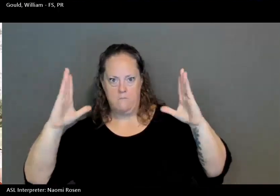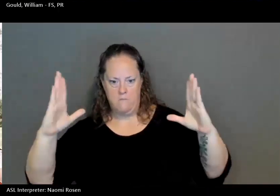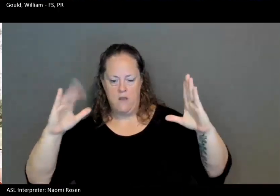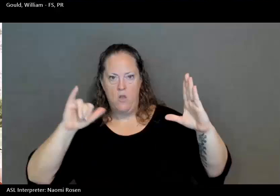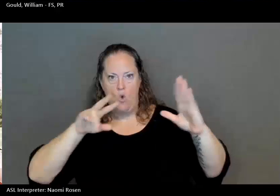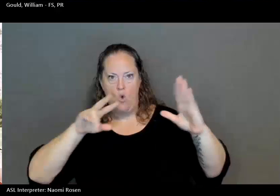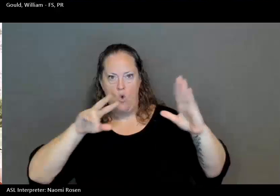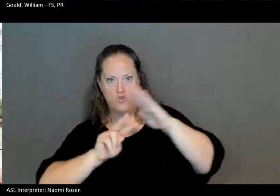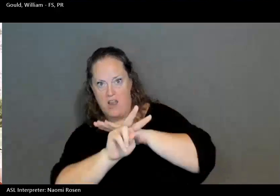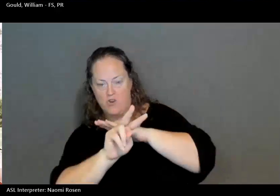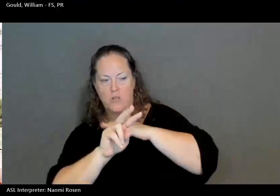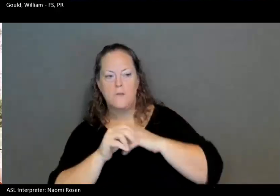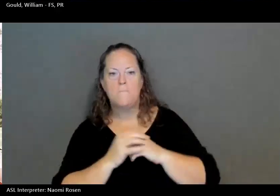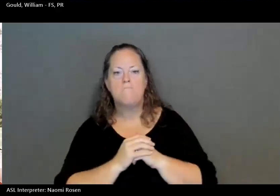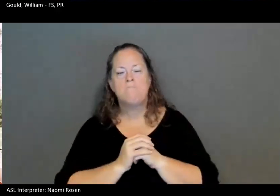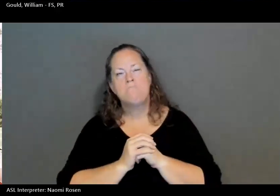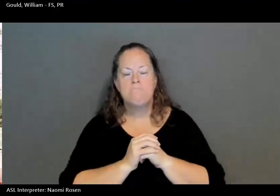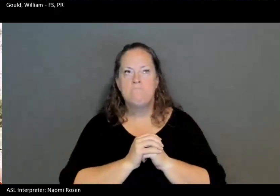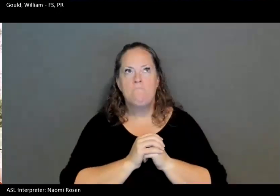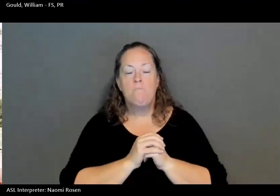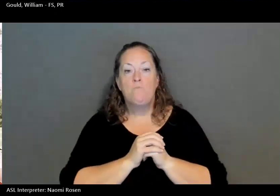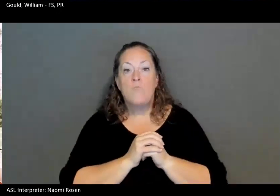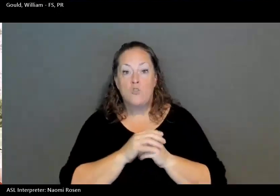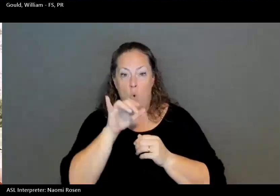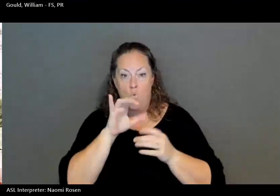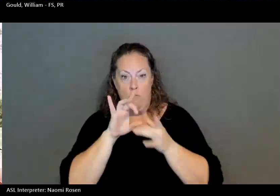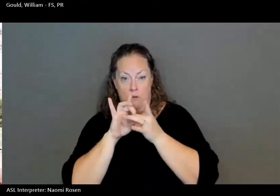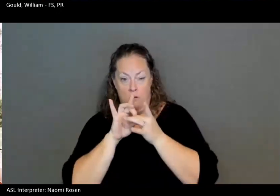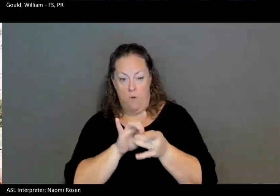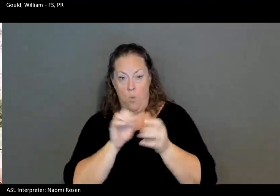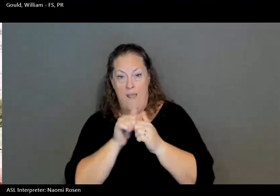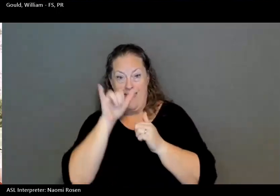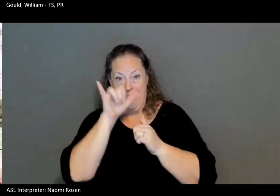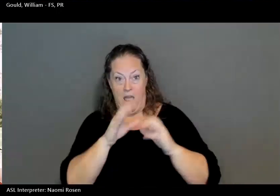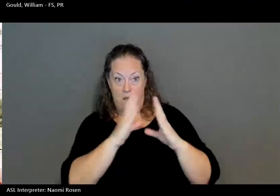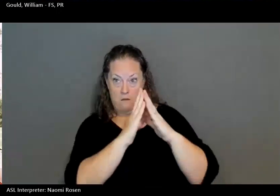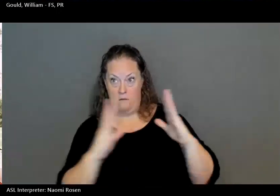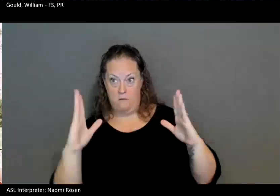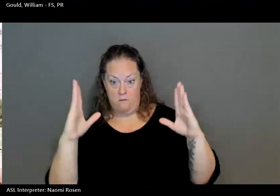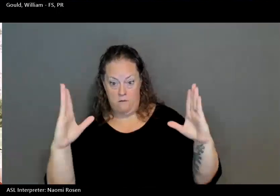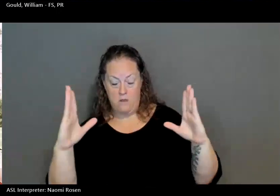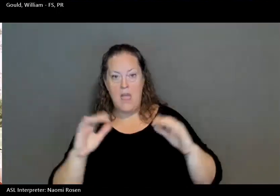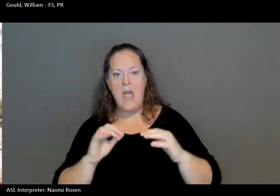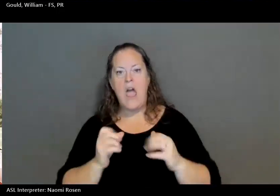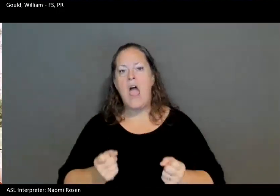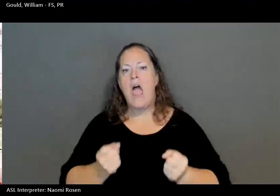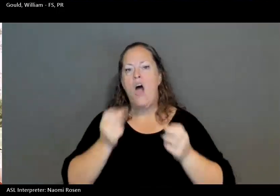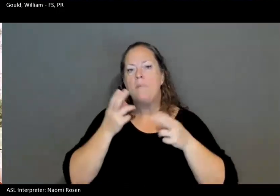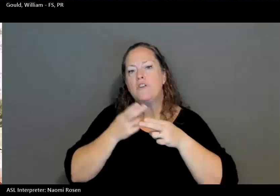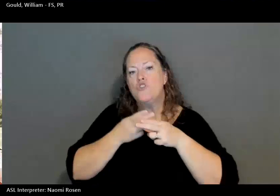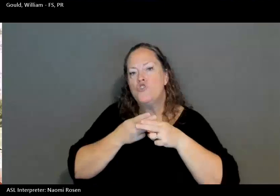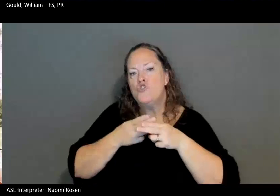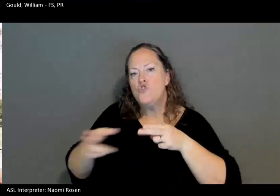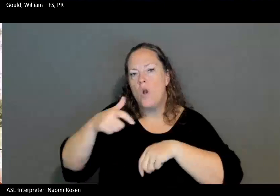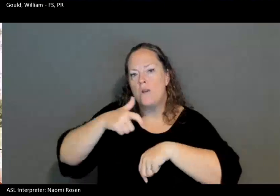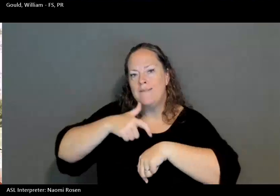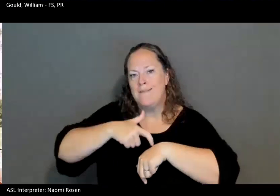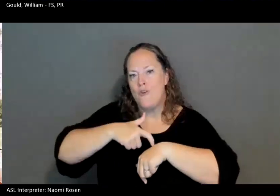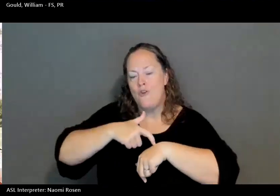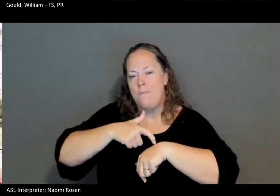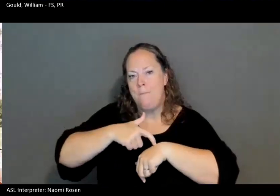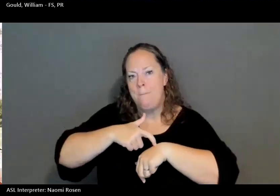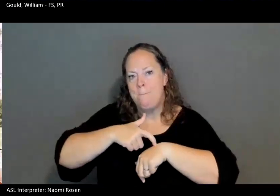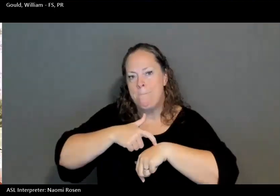How much does the short-term information where we provide early warning information